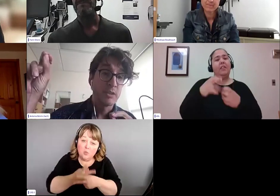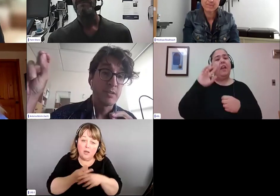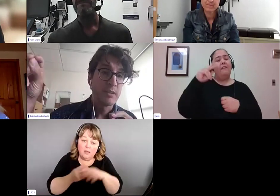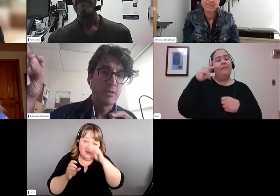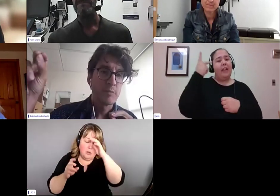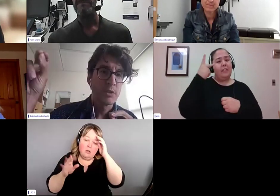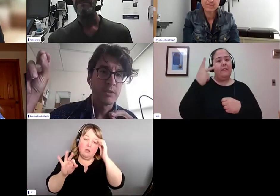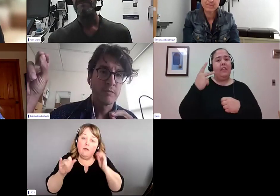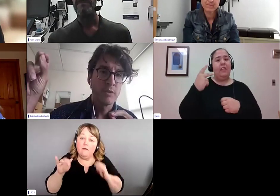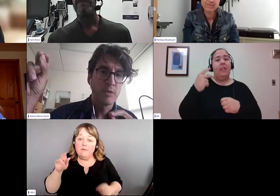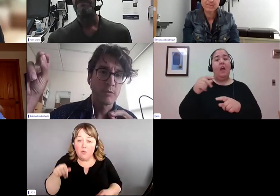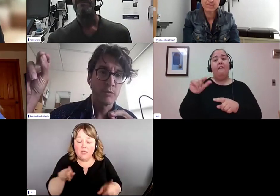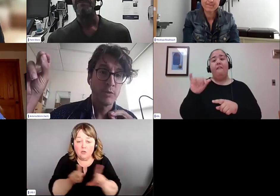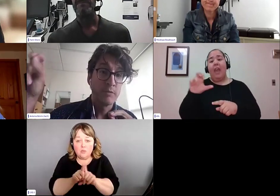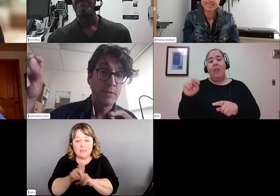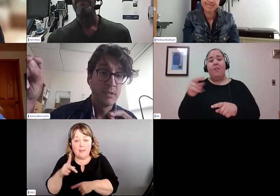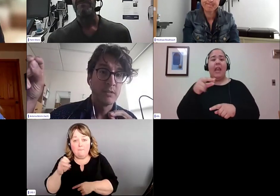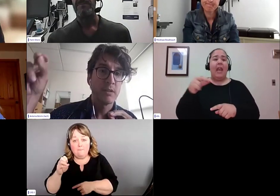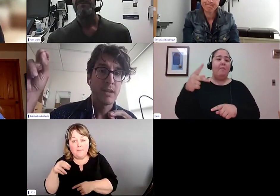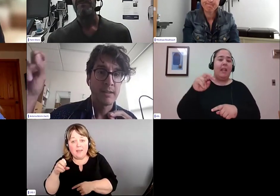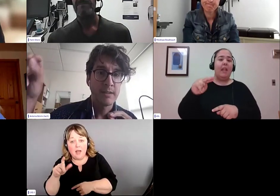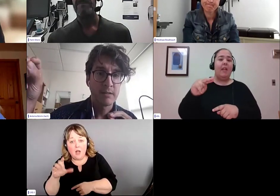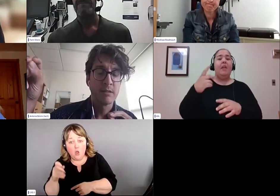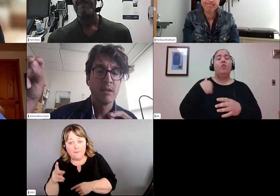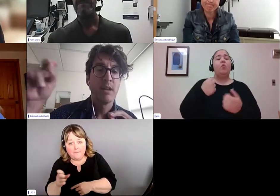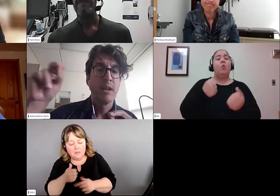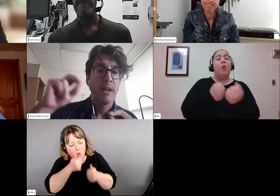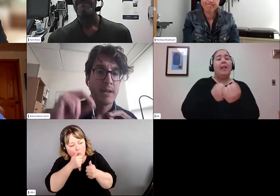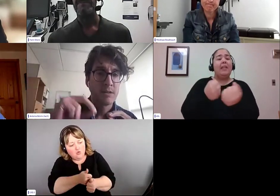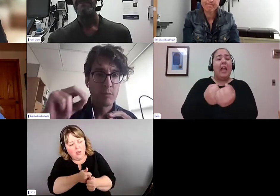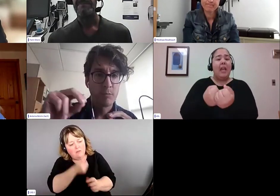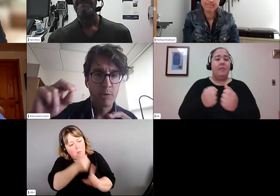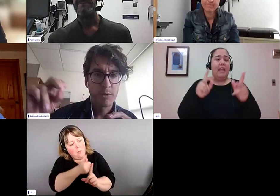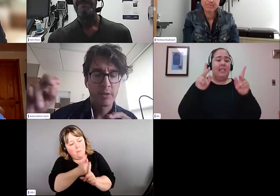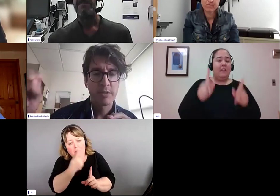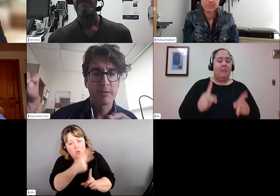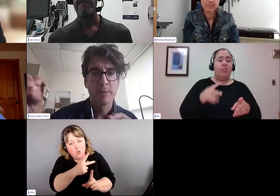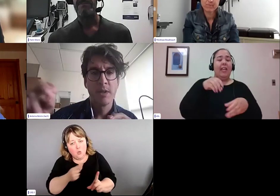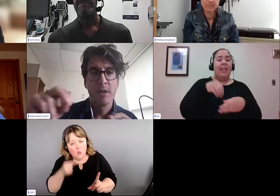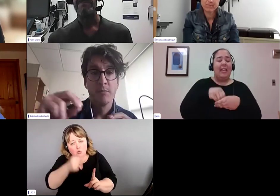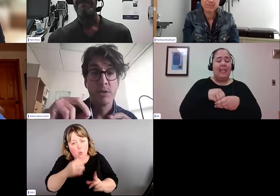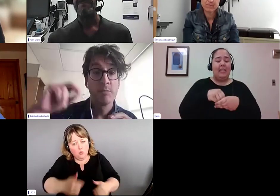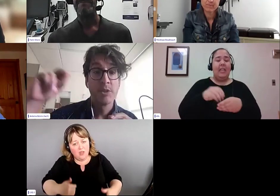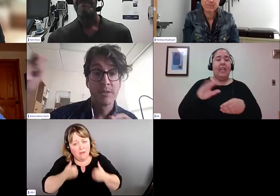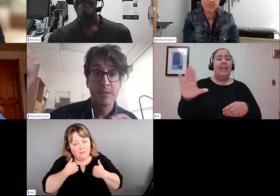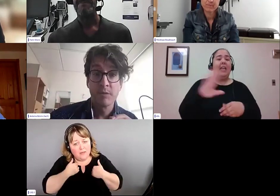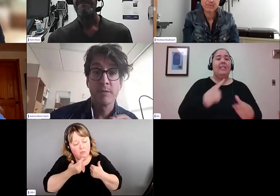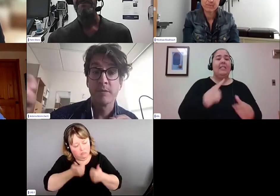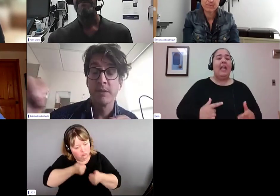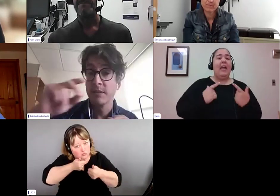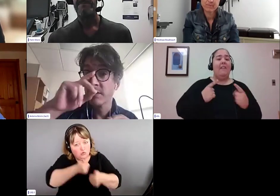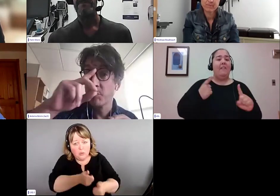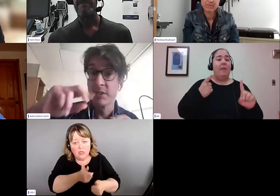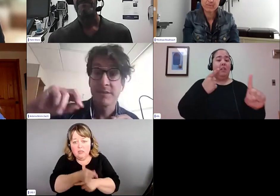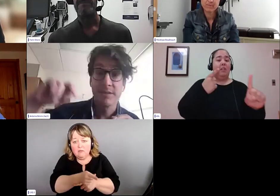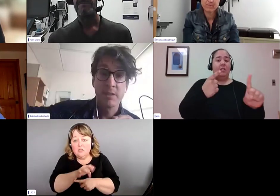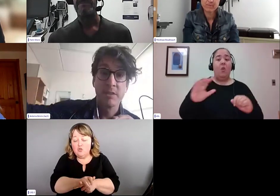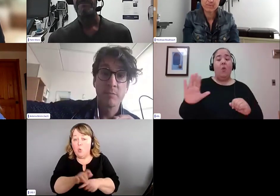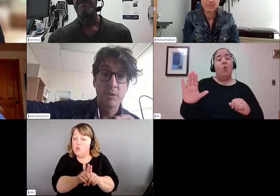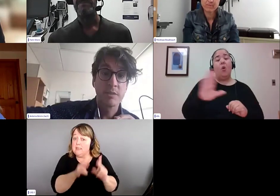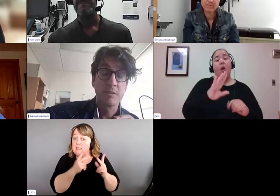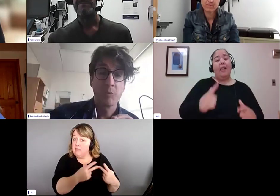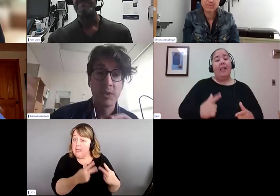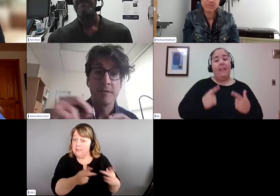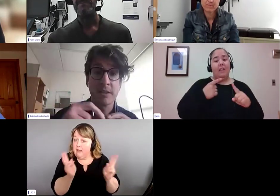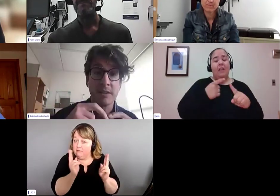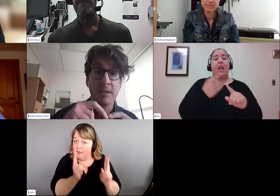and Penelope, is accompanying the individual in his life objectives or her life objectives in